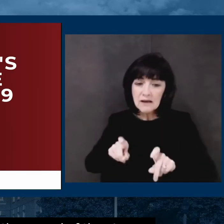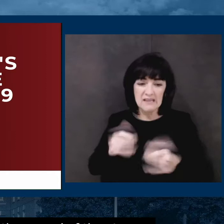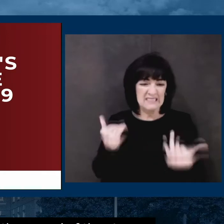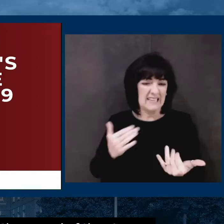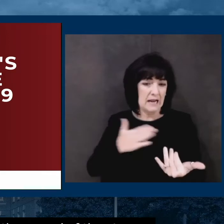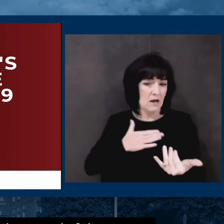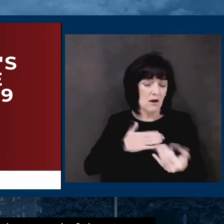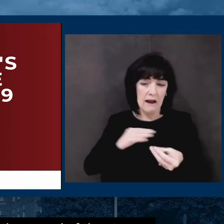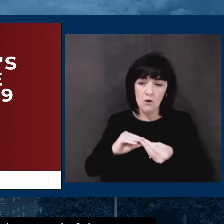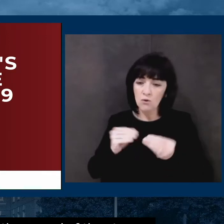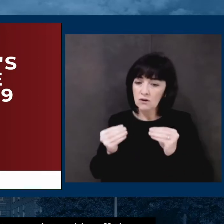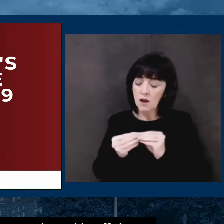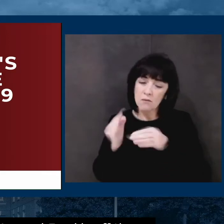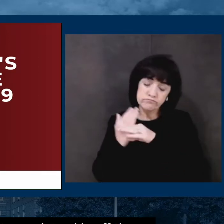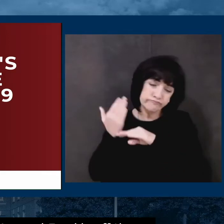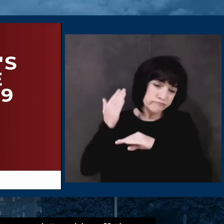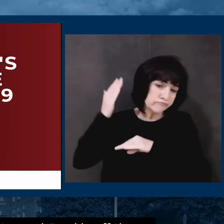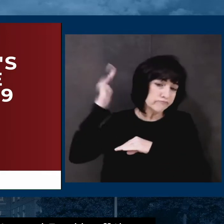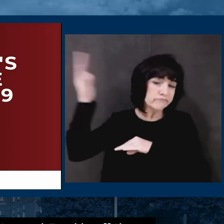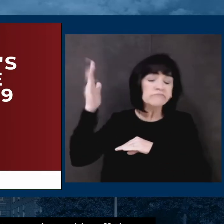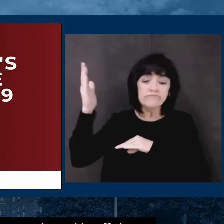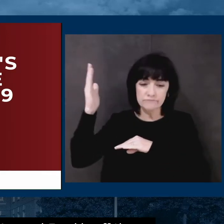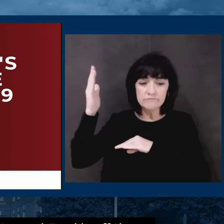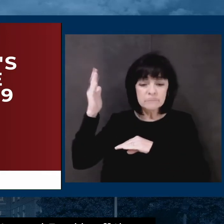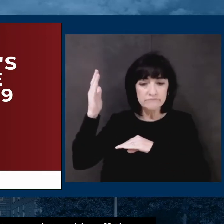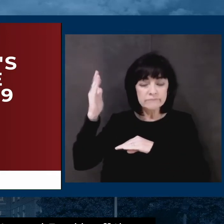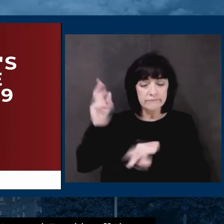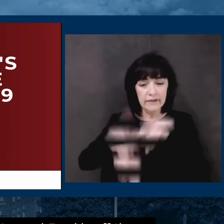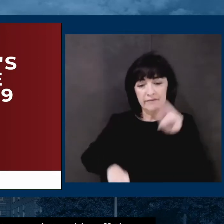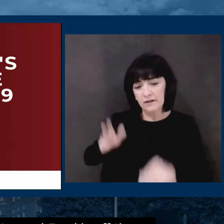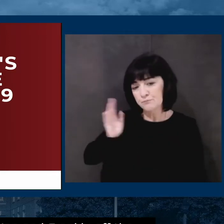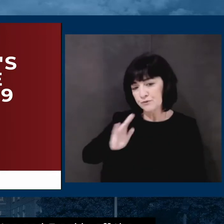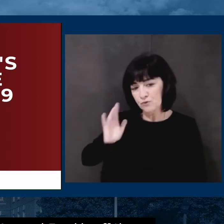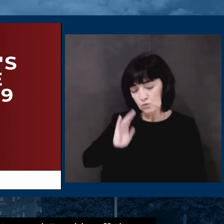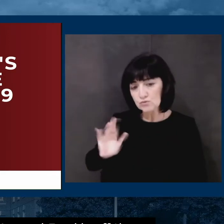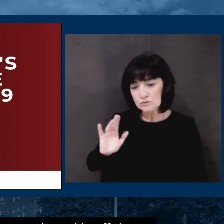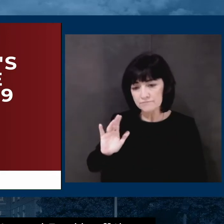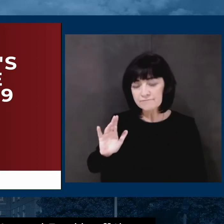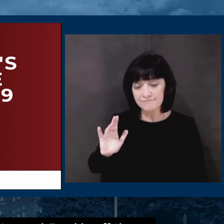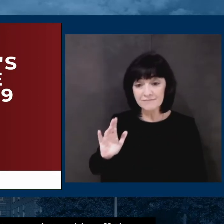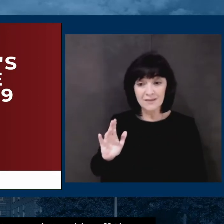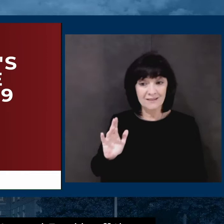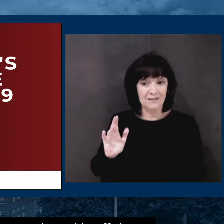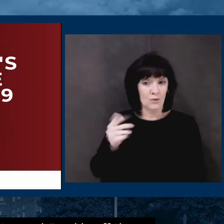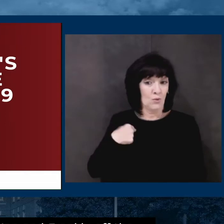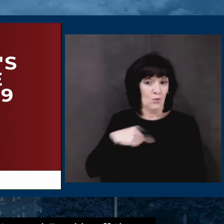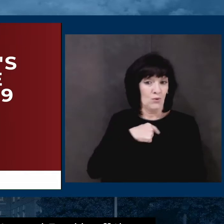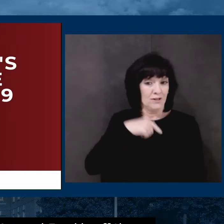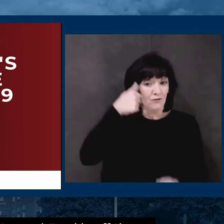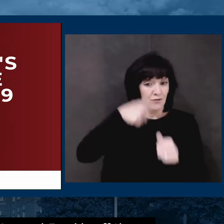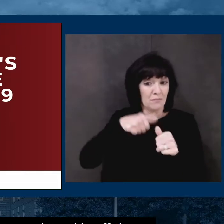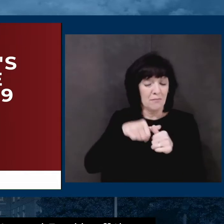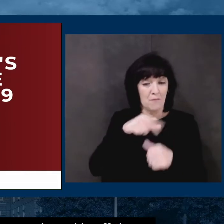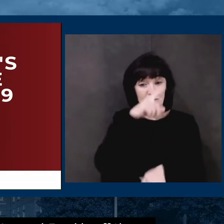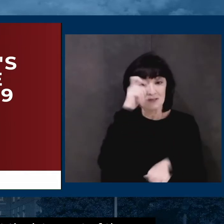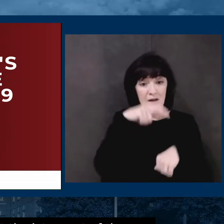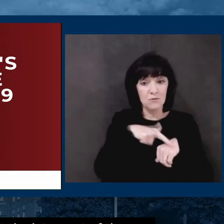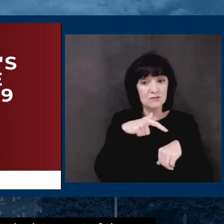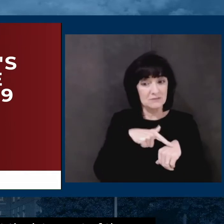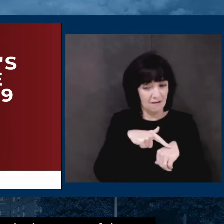to where we were this at the low point at the latter part of this summer, and we'll talk about that.